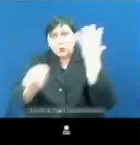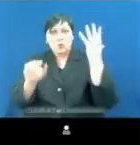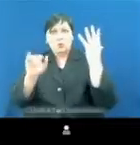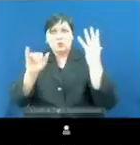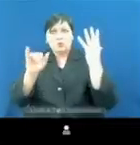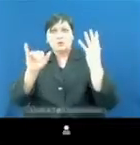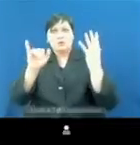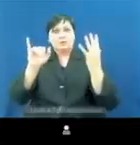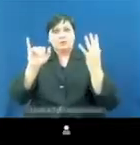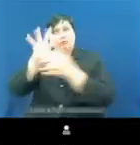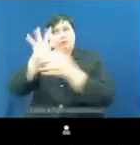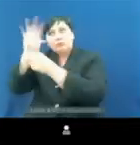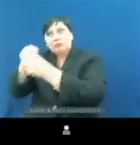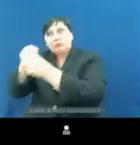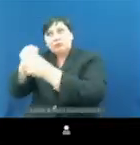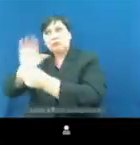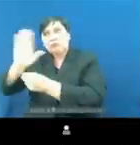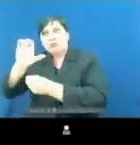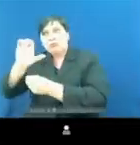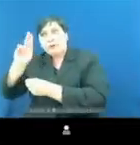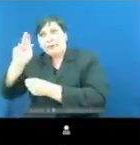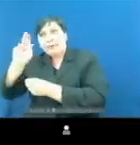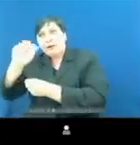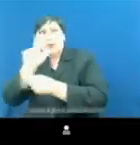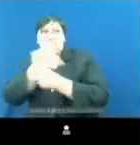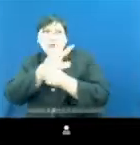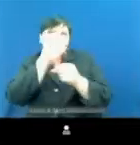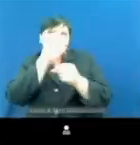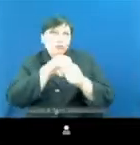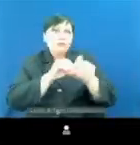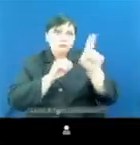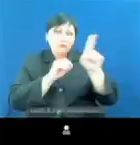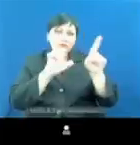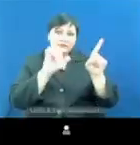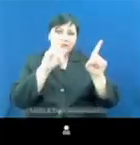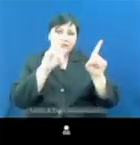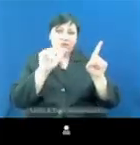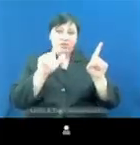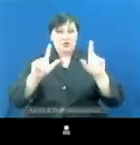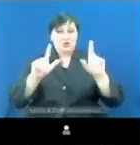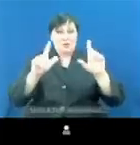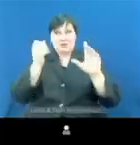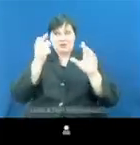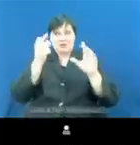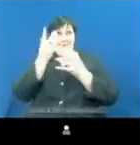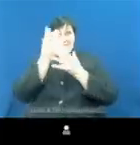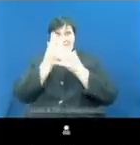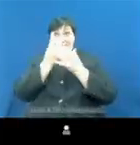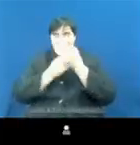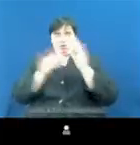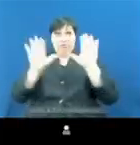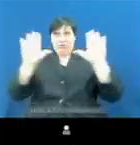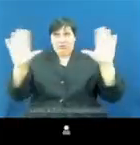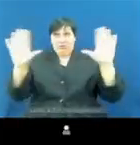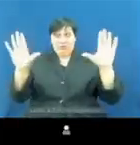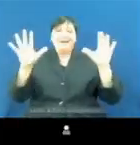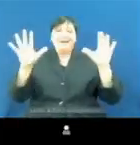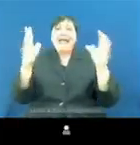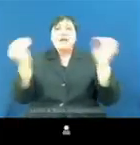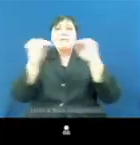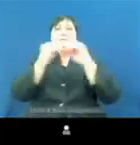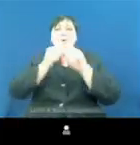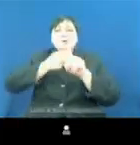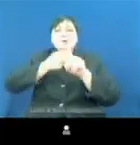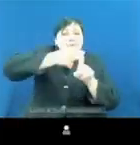criminal and civil system. So a general understanding of both of those systems, as well as understanding specialized courts. So the types